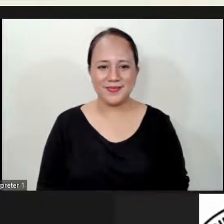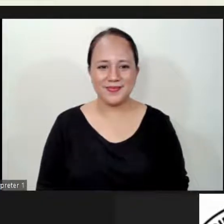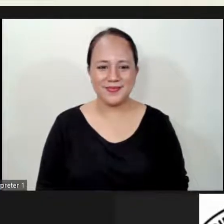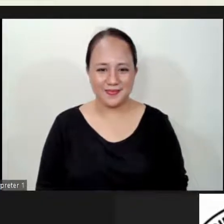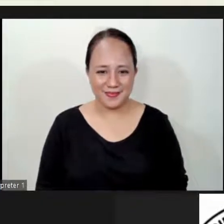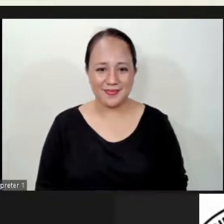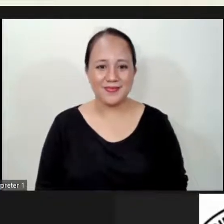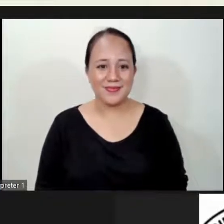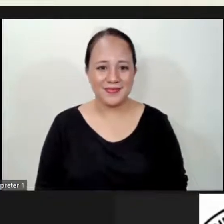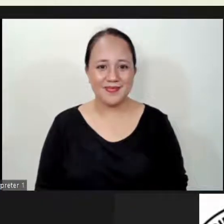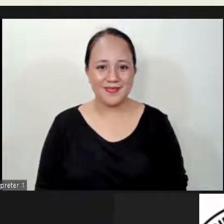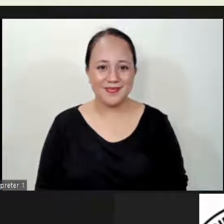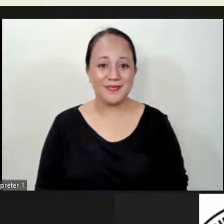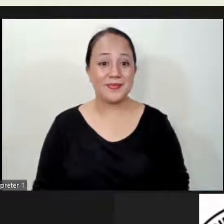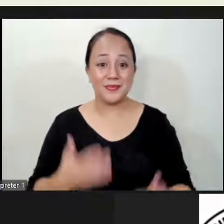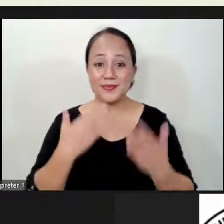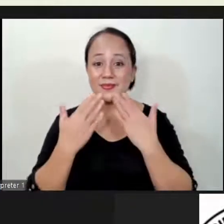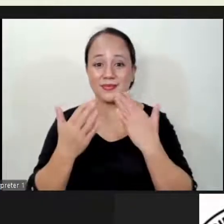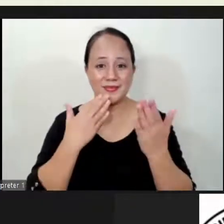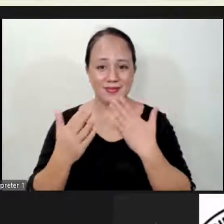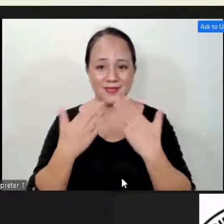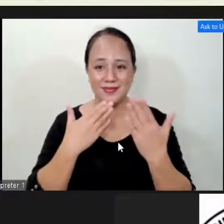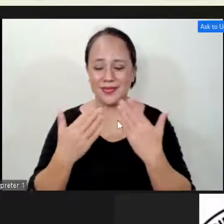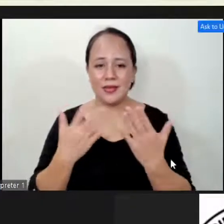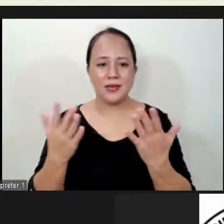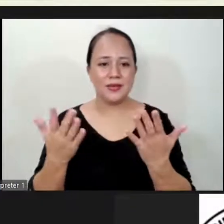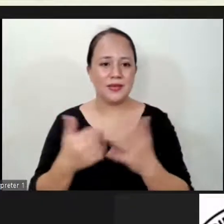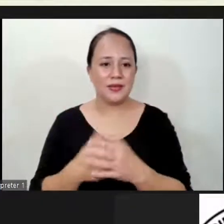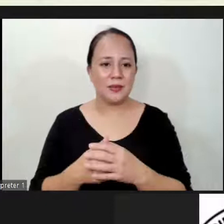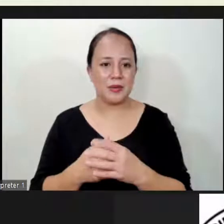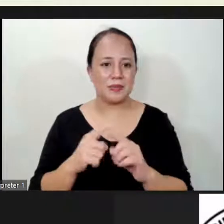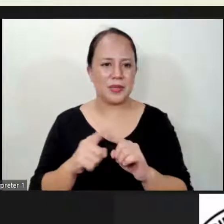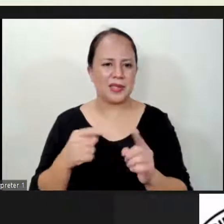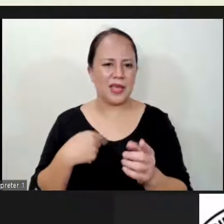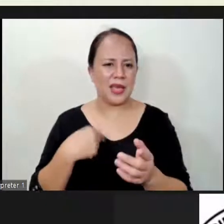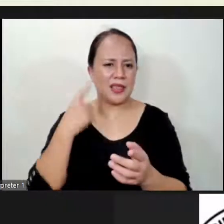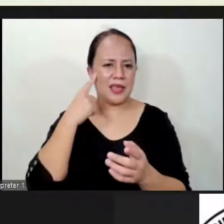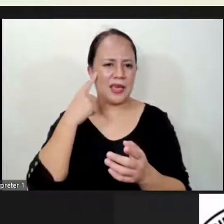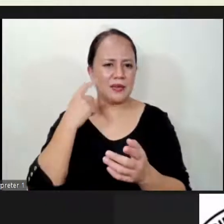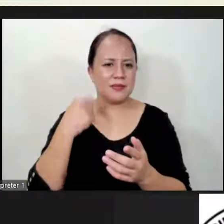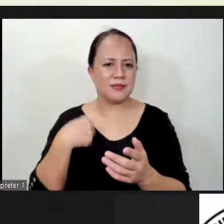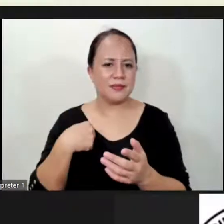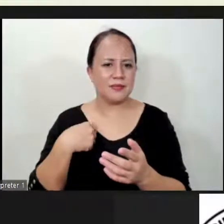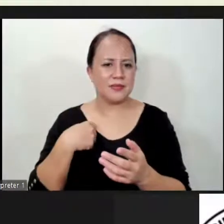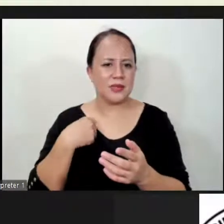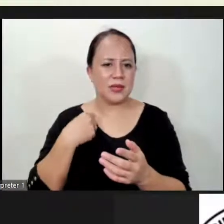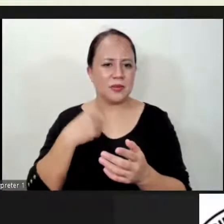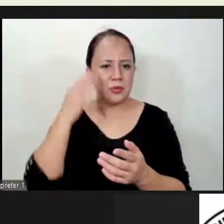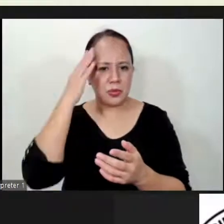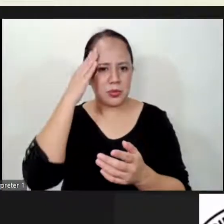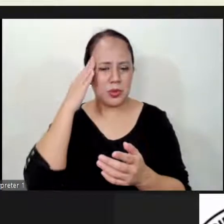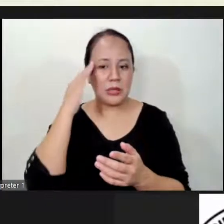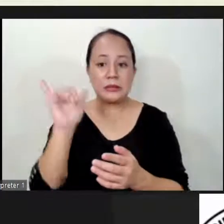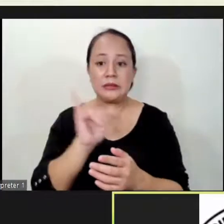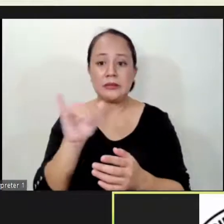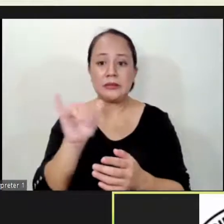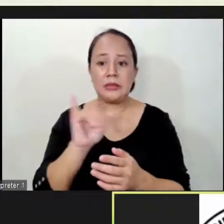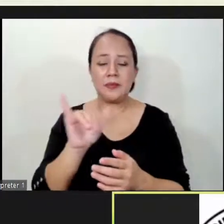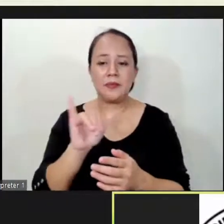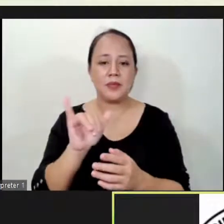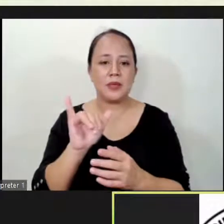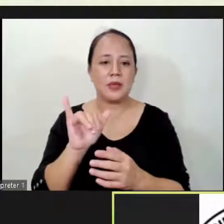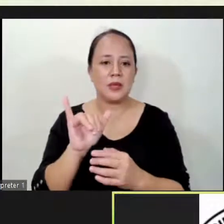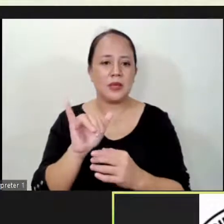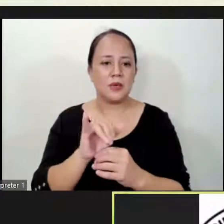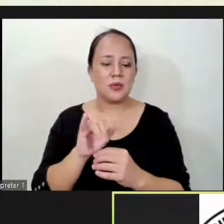Okay, thank you so much for that. But I think the plea was also for